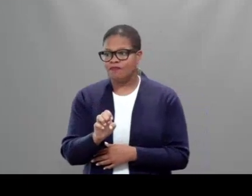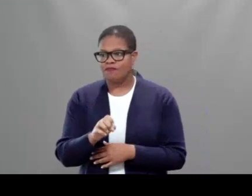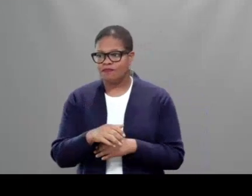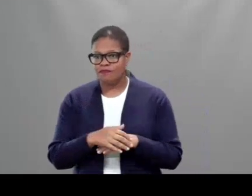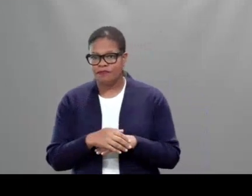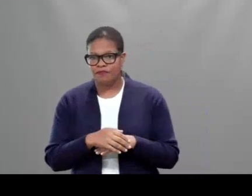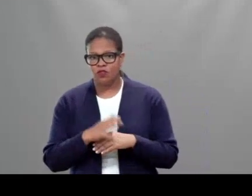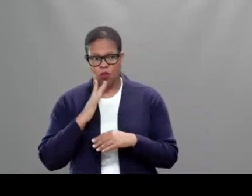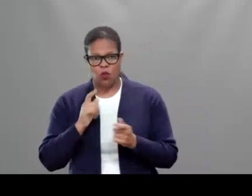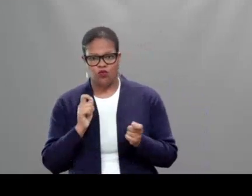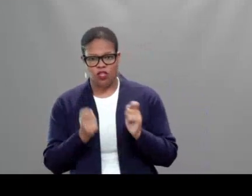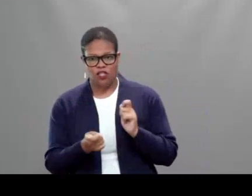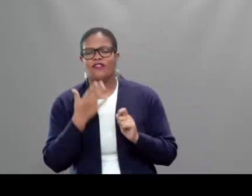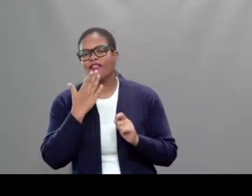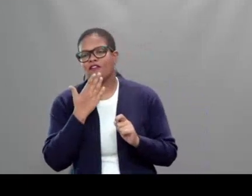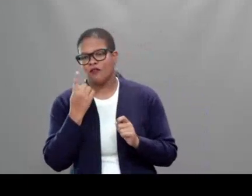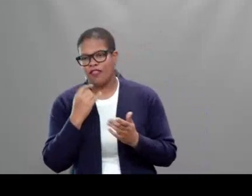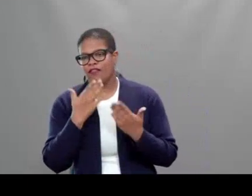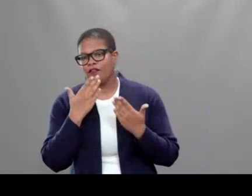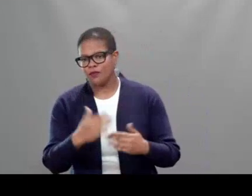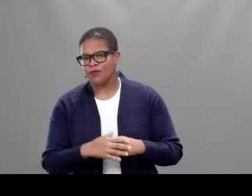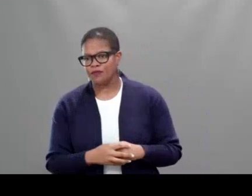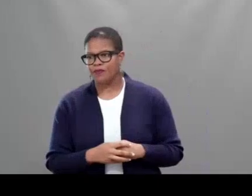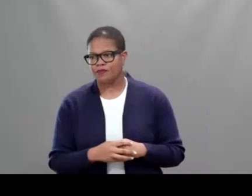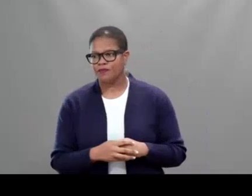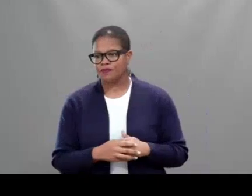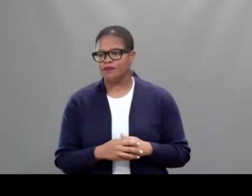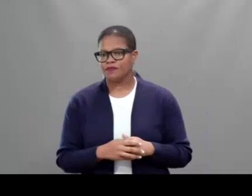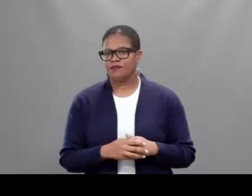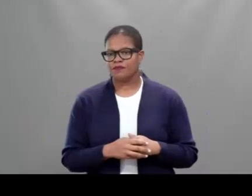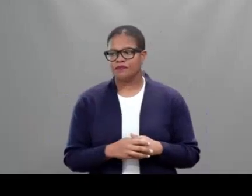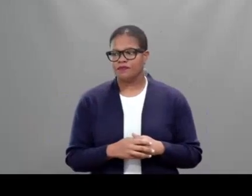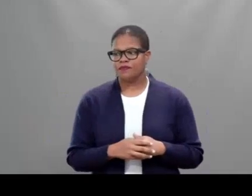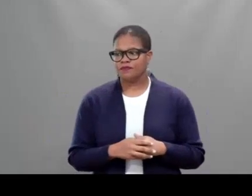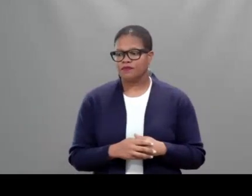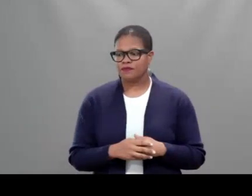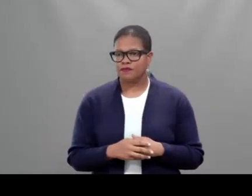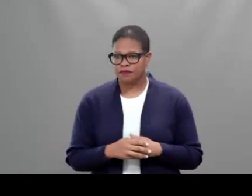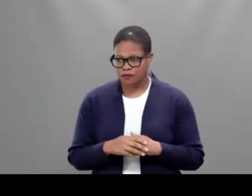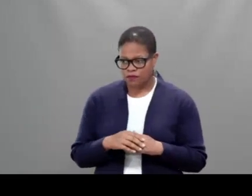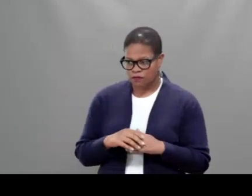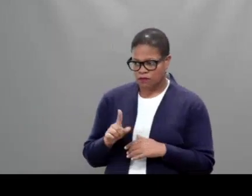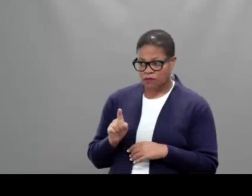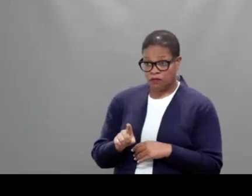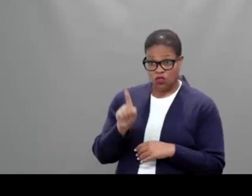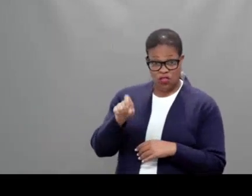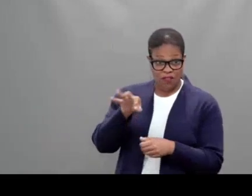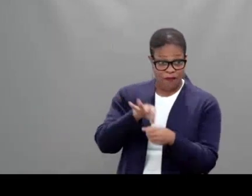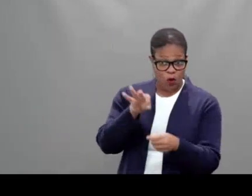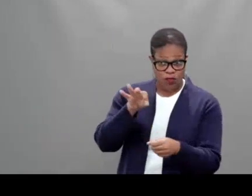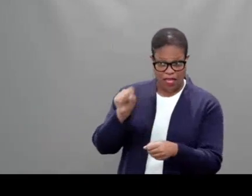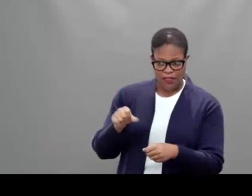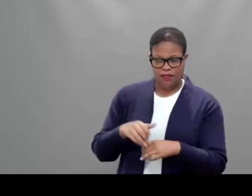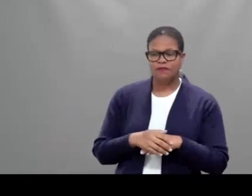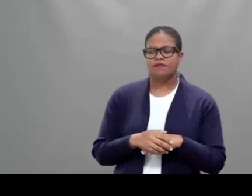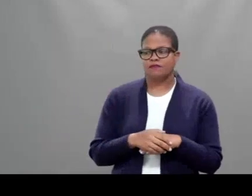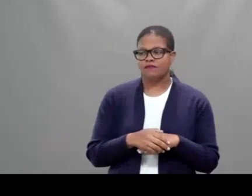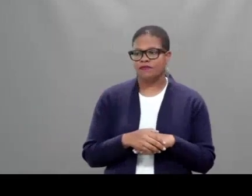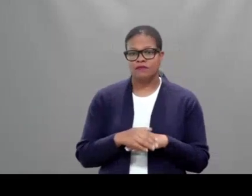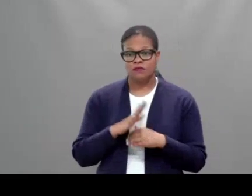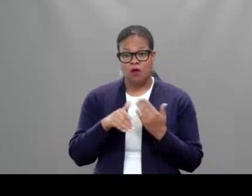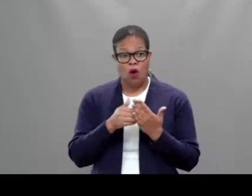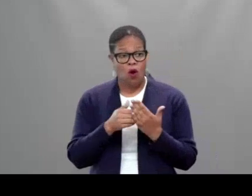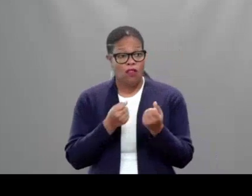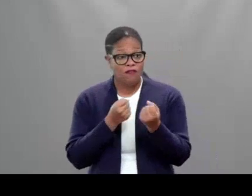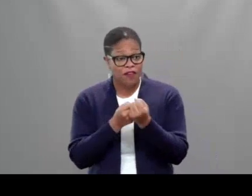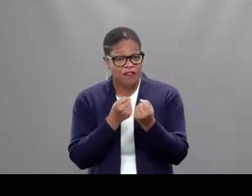So changes will be made. Thank you for the correction. So All- this, yes, you need to vote on the. All in favor